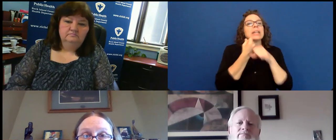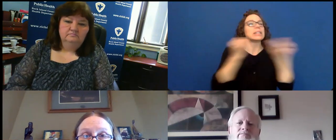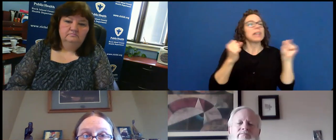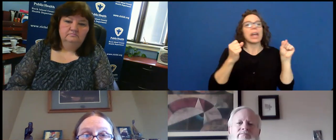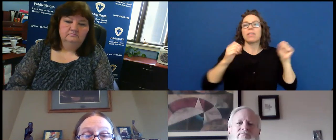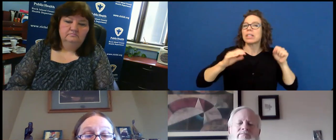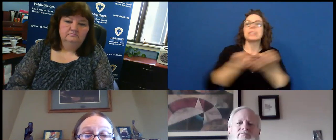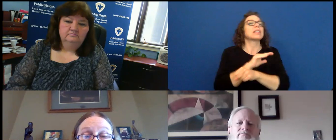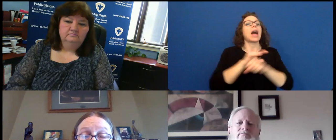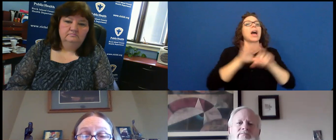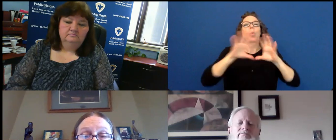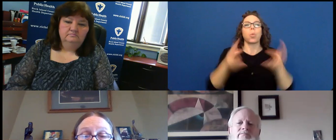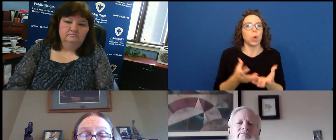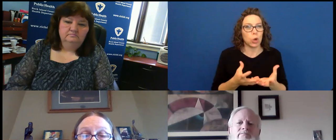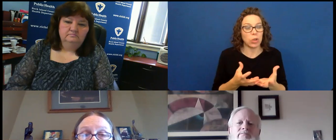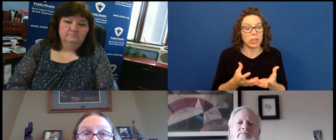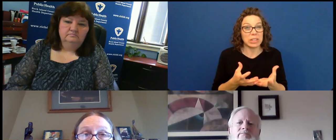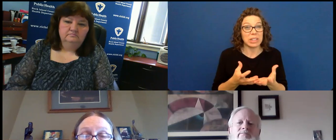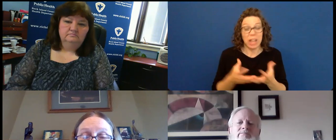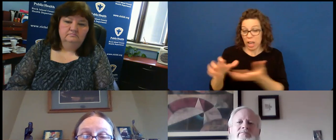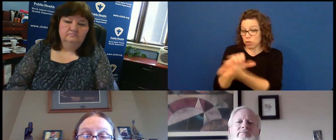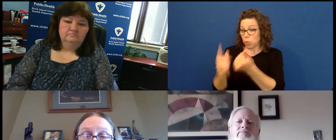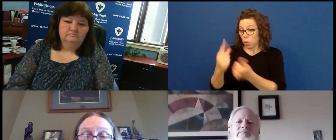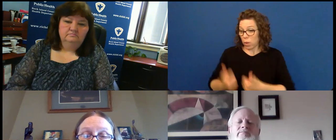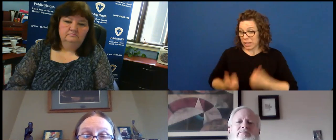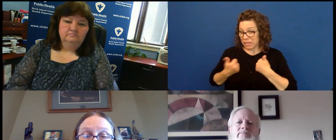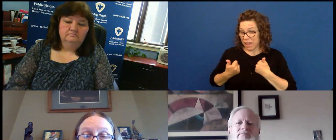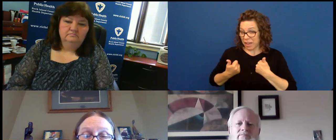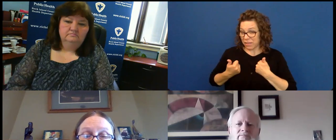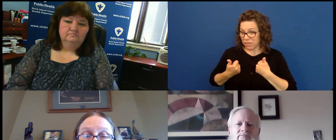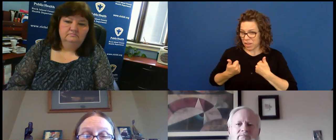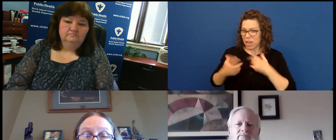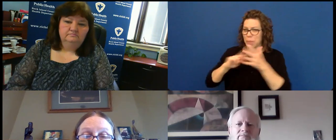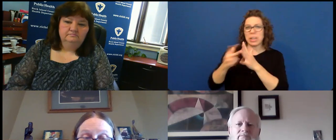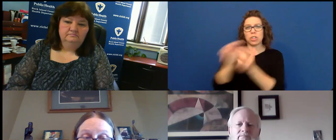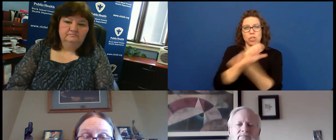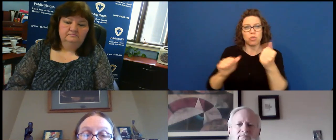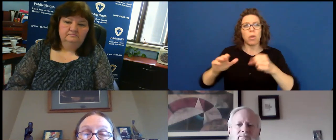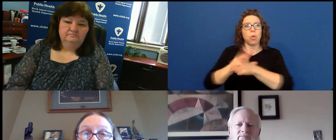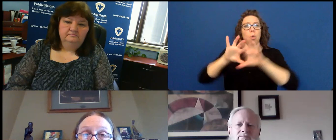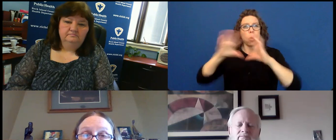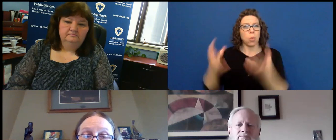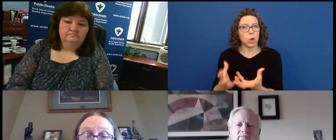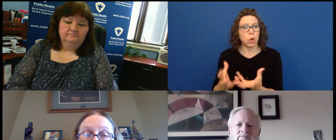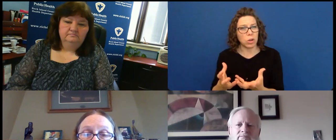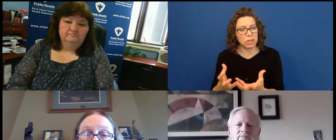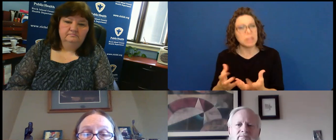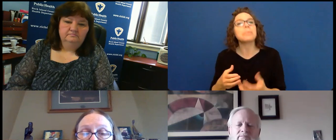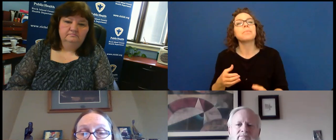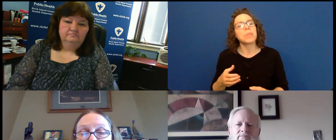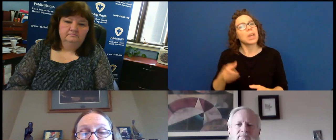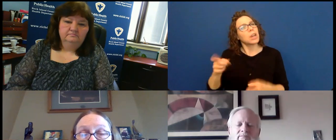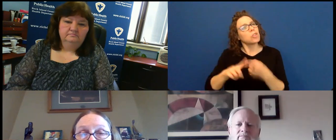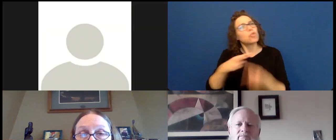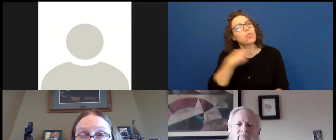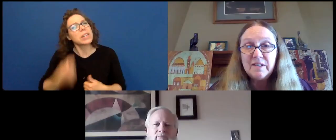world, while destroying one life is like destroying an entire world. To unnecessarily risk the